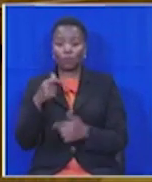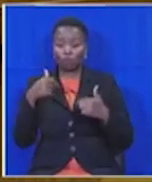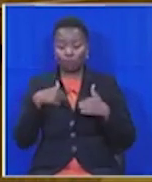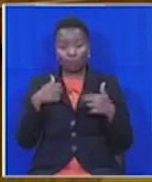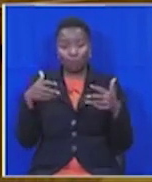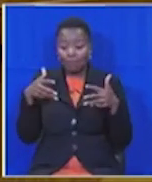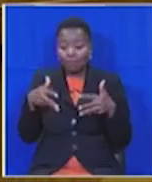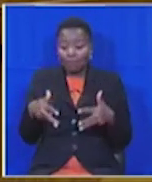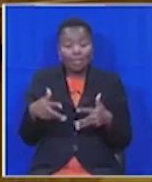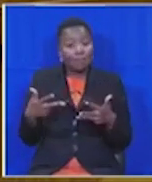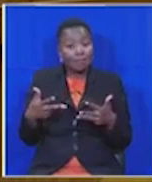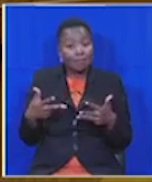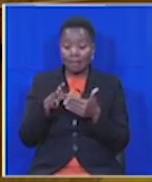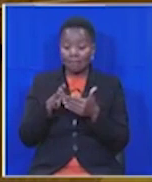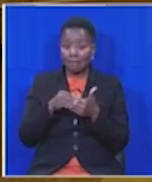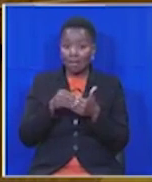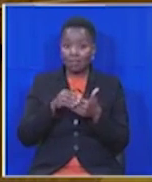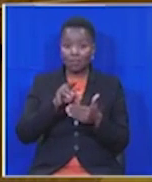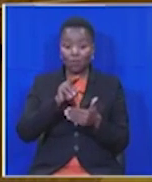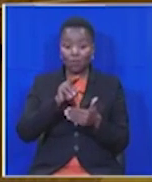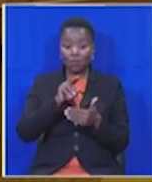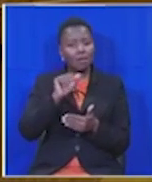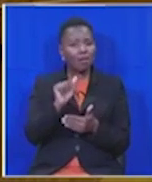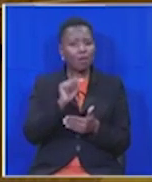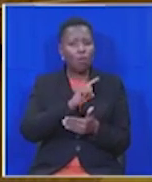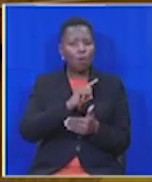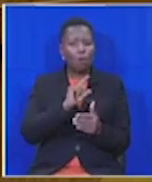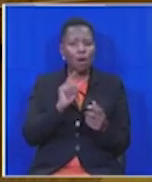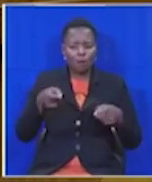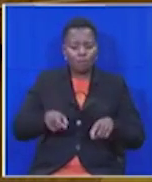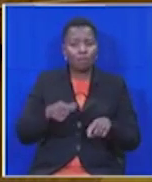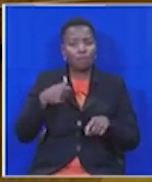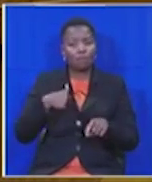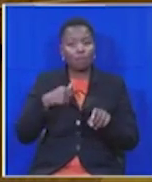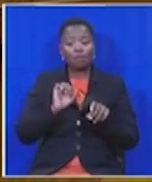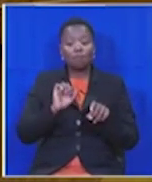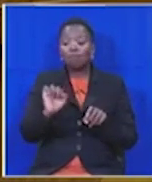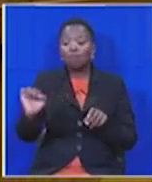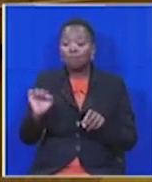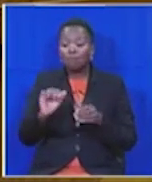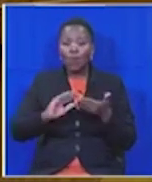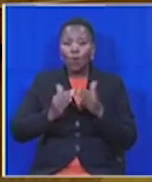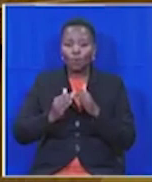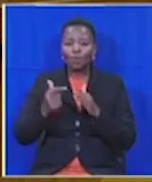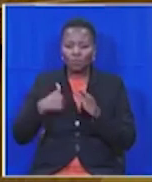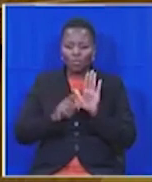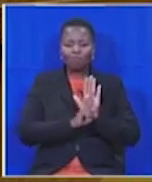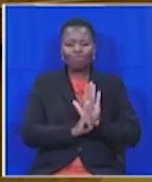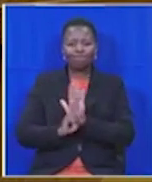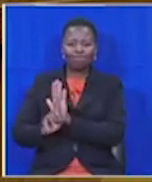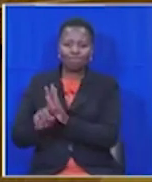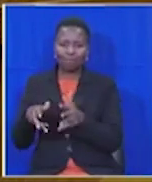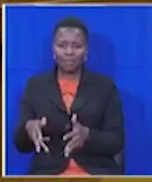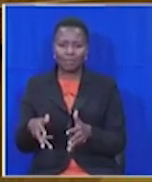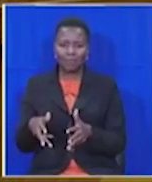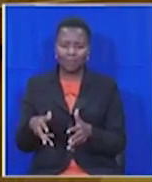members of the National Assembly because we are representing communities. It is very